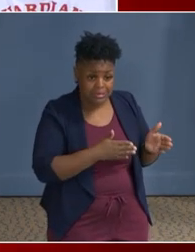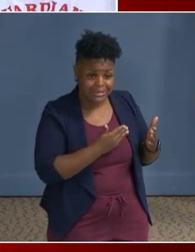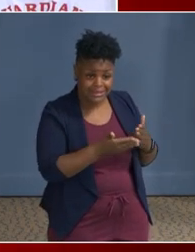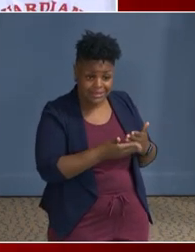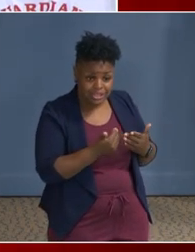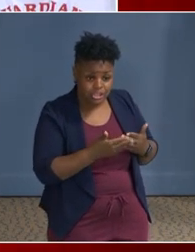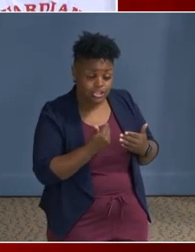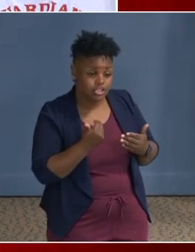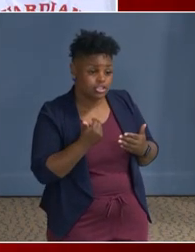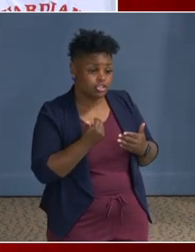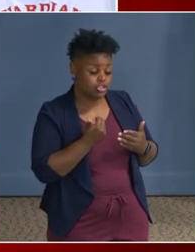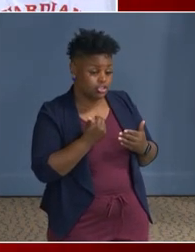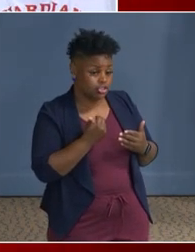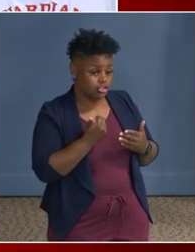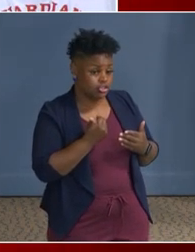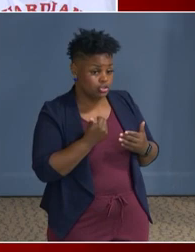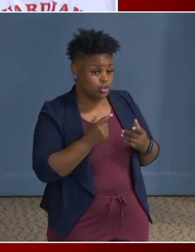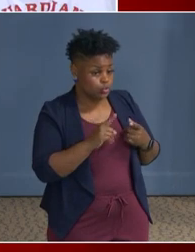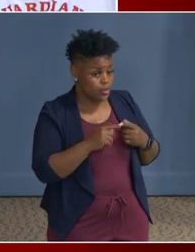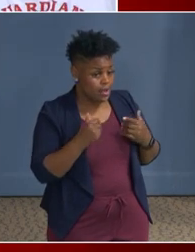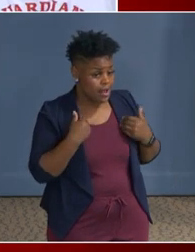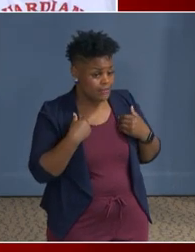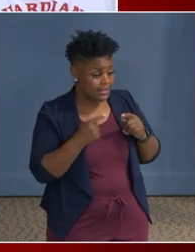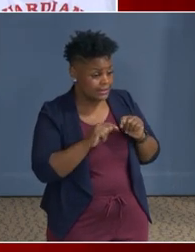find this team back in Washington, D.C.?